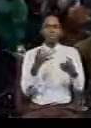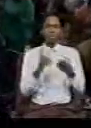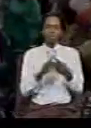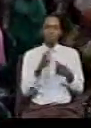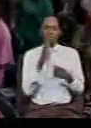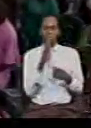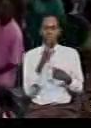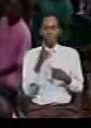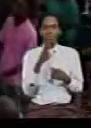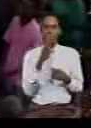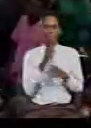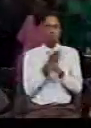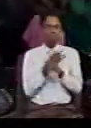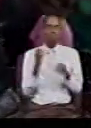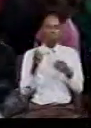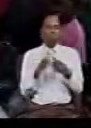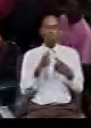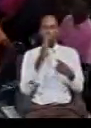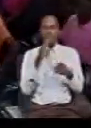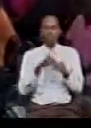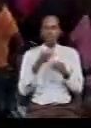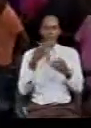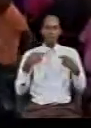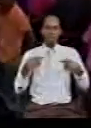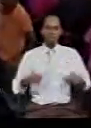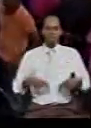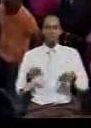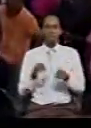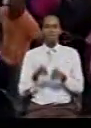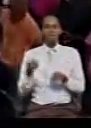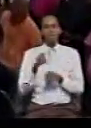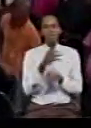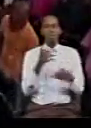be as healthy as you want to be. You are free.